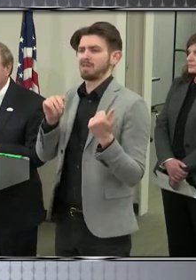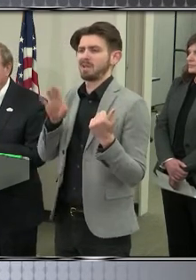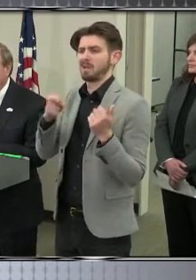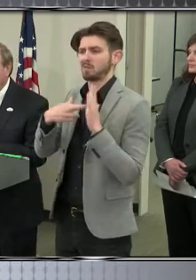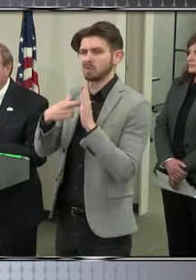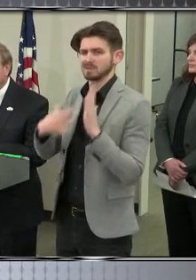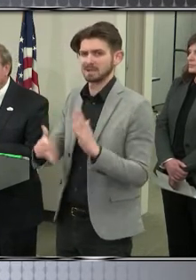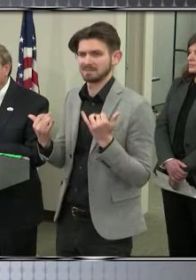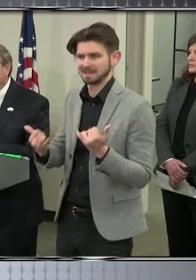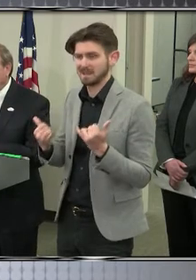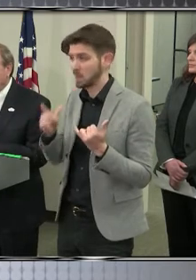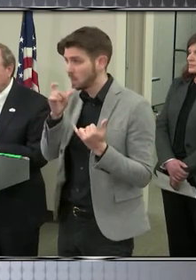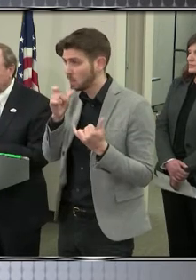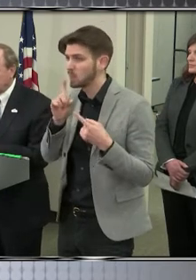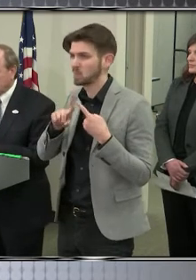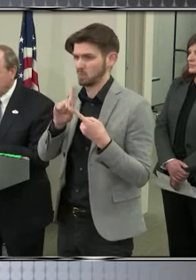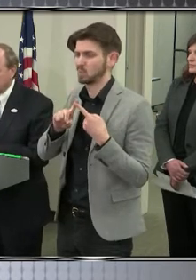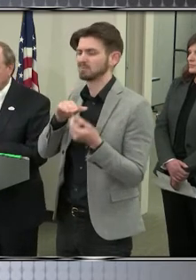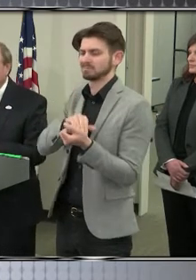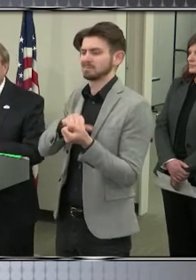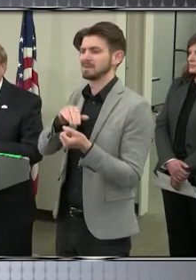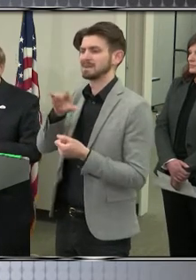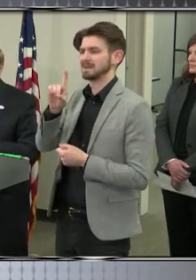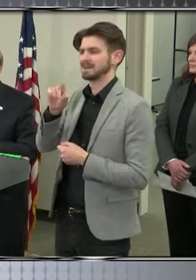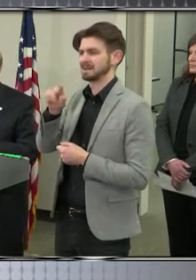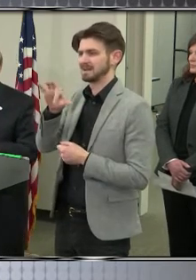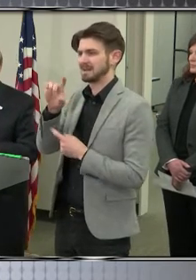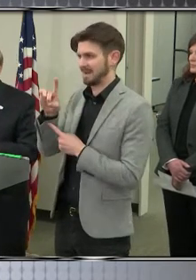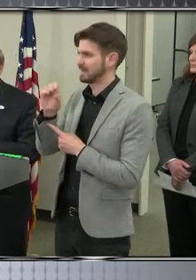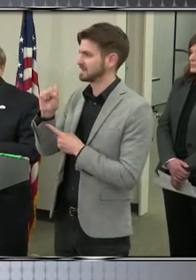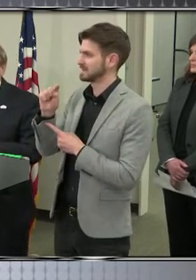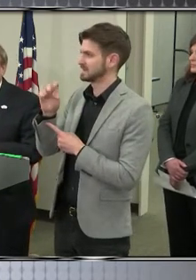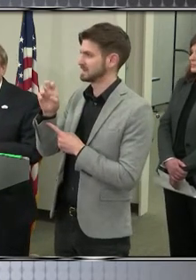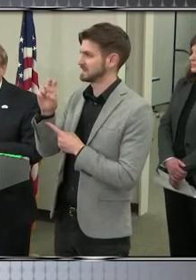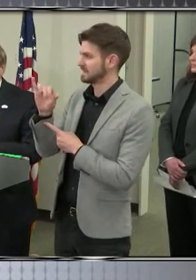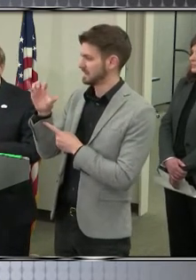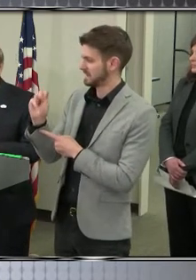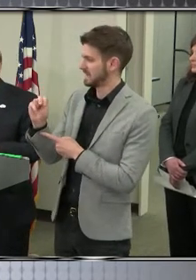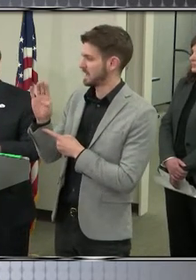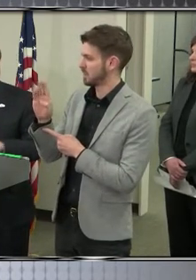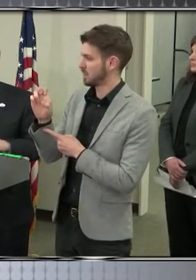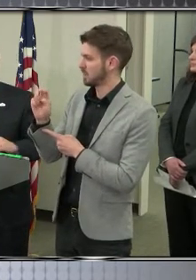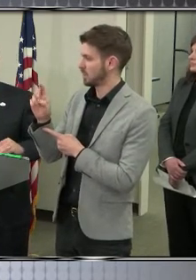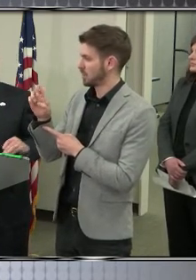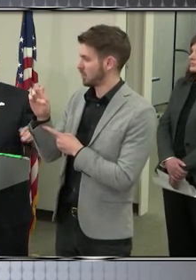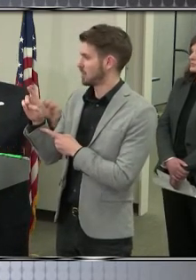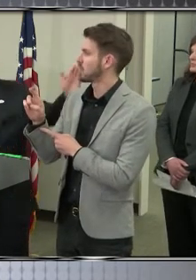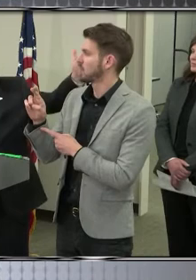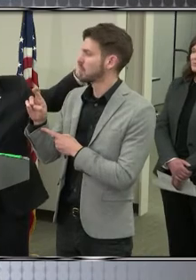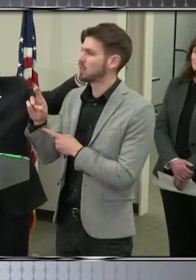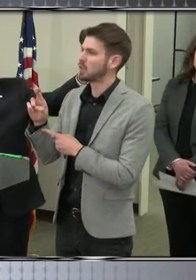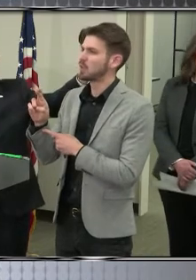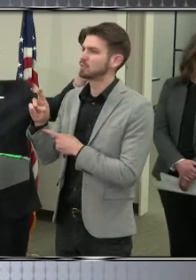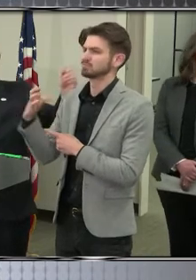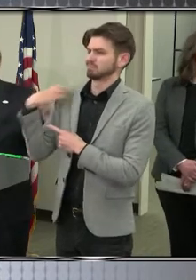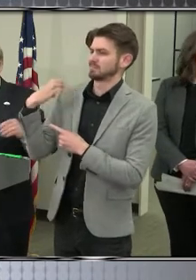today. First of all, Dr. David Steinbruner, Chief Medical Officer, UC Health Memorial Hospital.